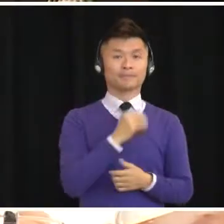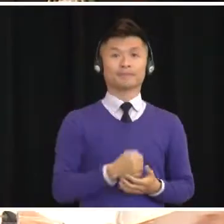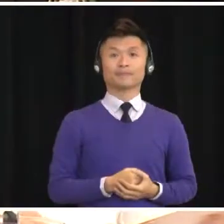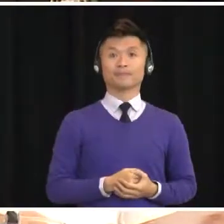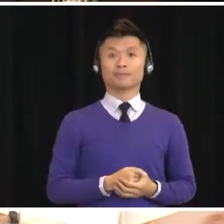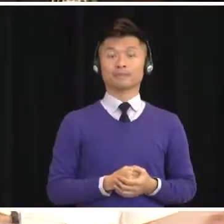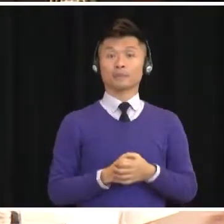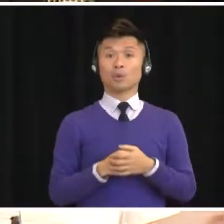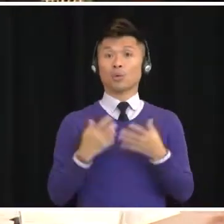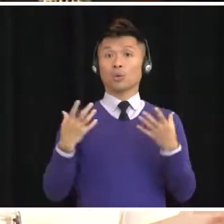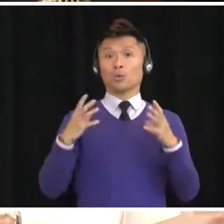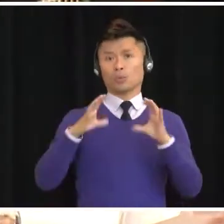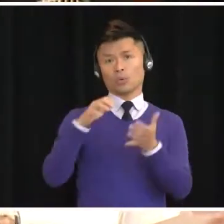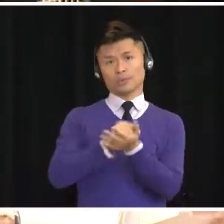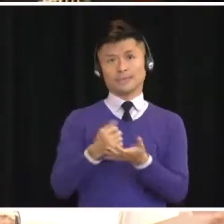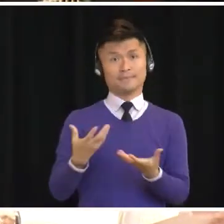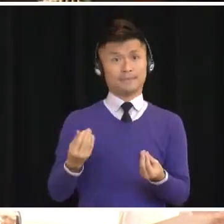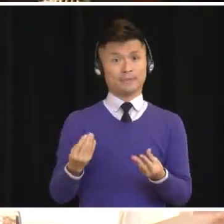for the questions.